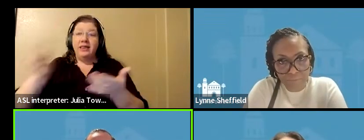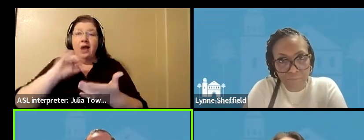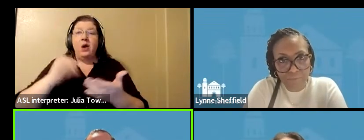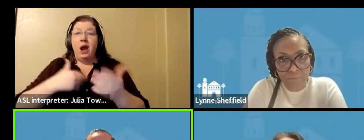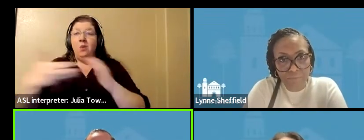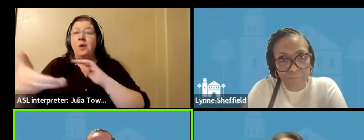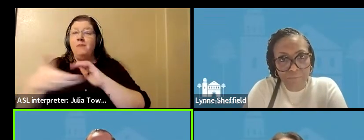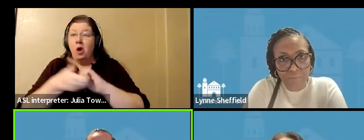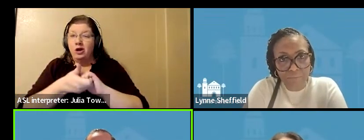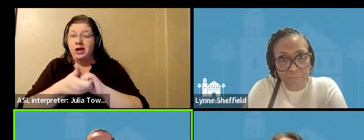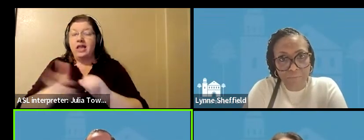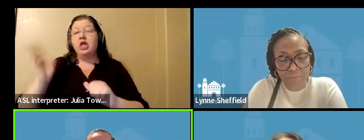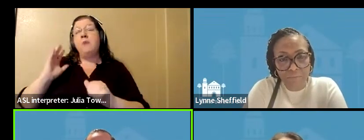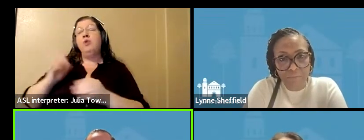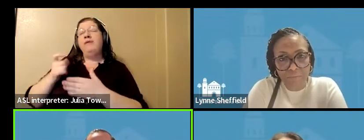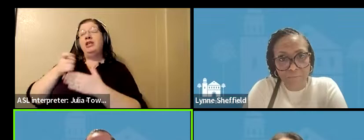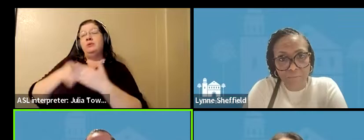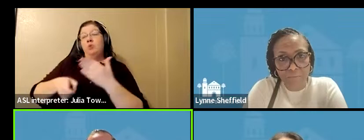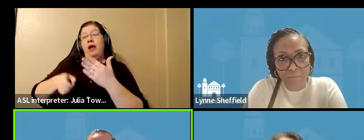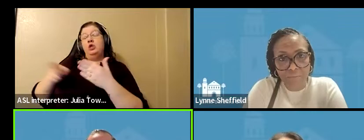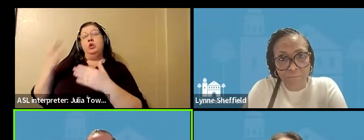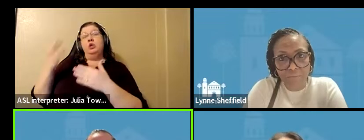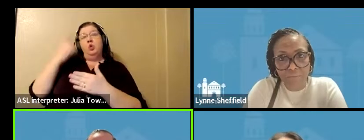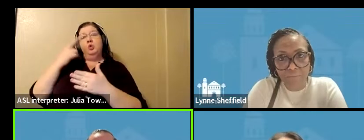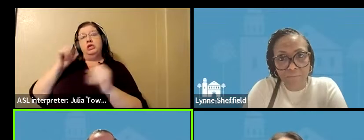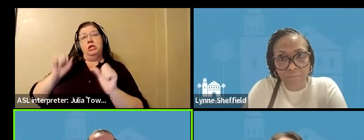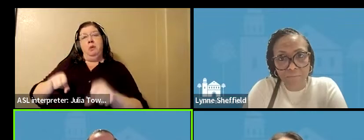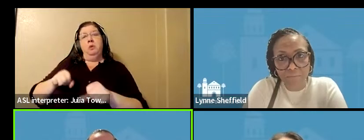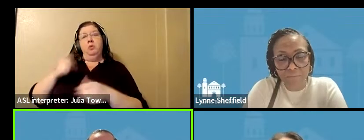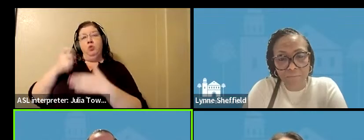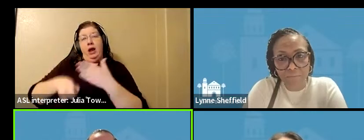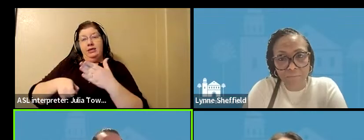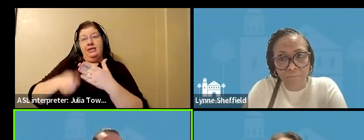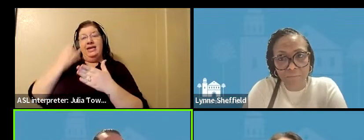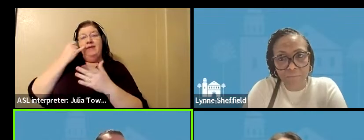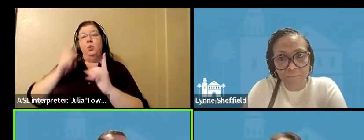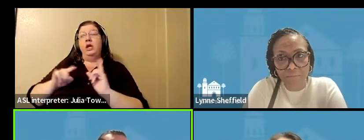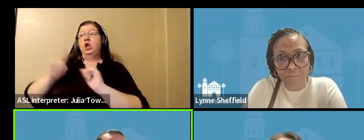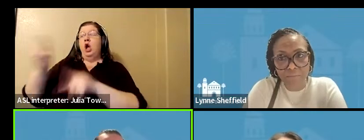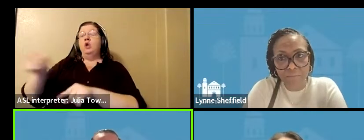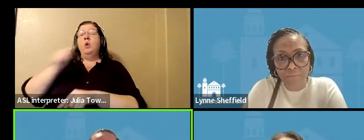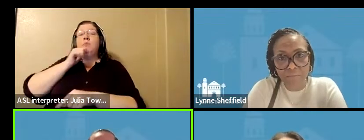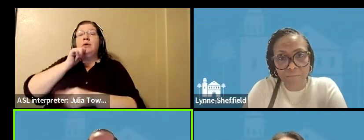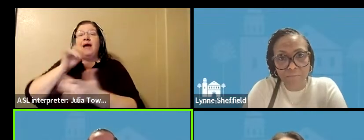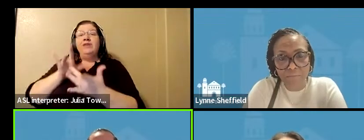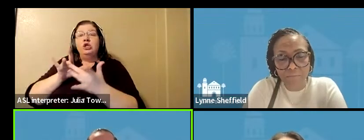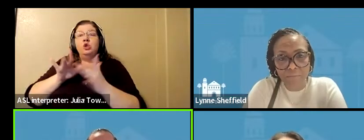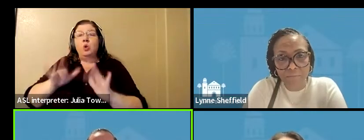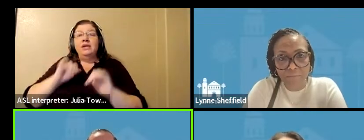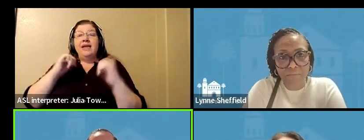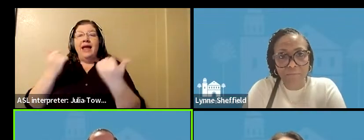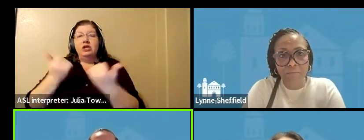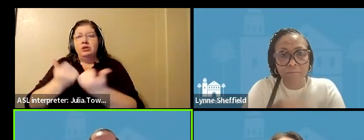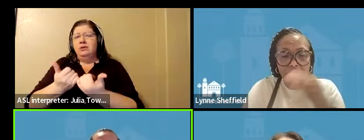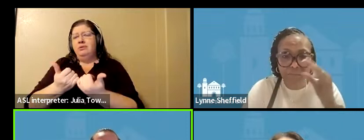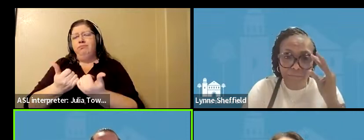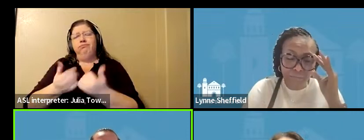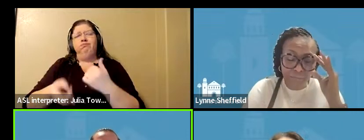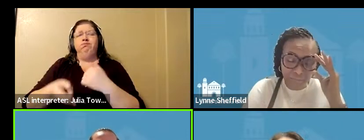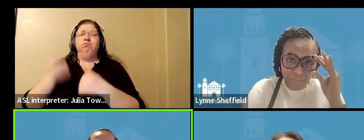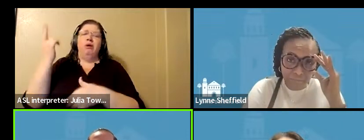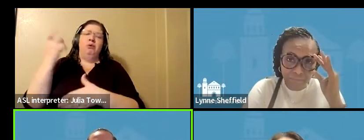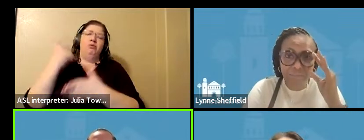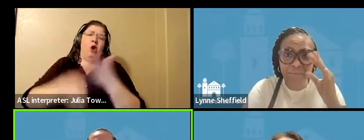price was a very reasonable price, and had we gone to a private consultant agency, we would have gotten a much higher